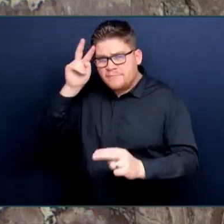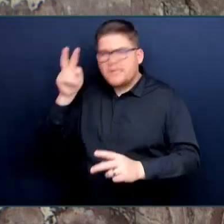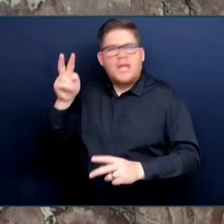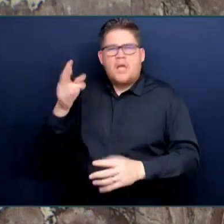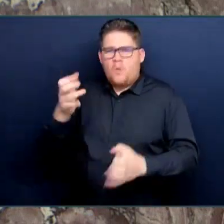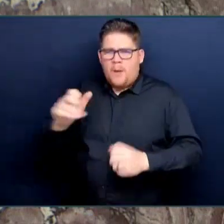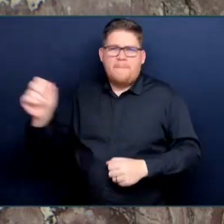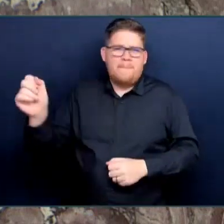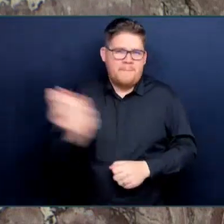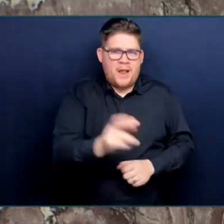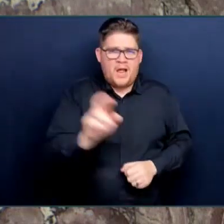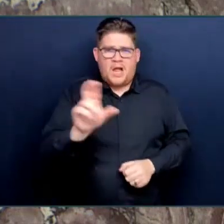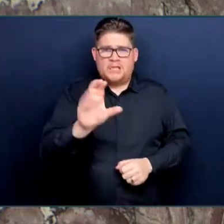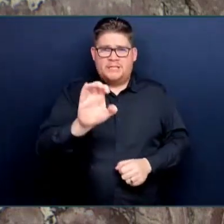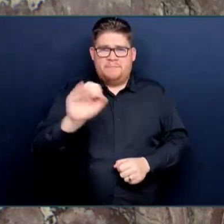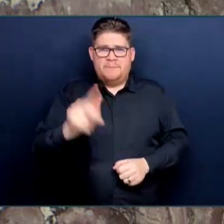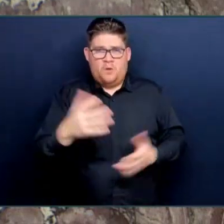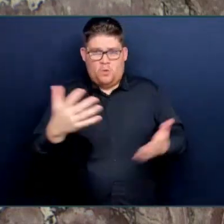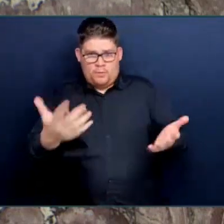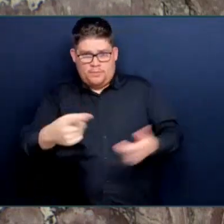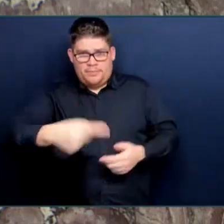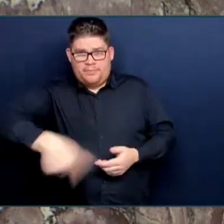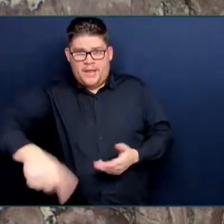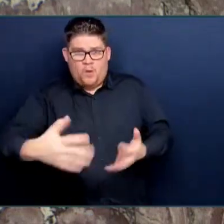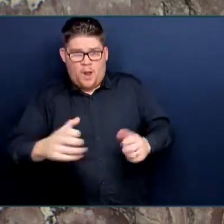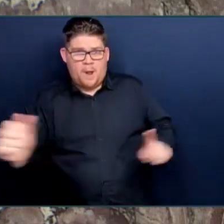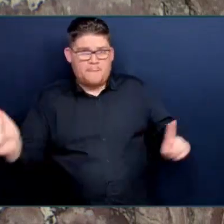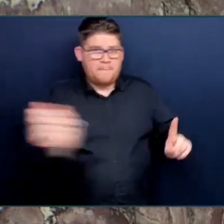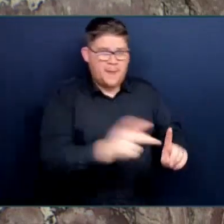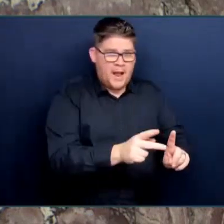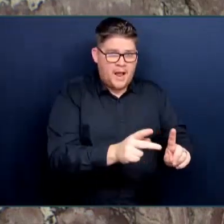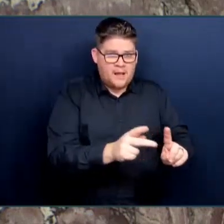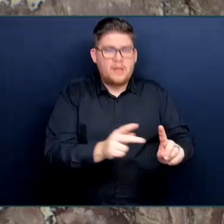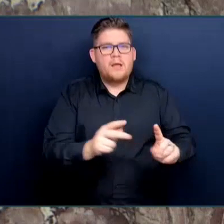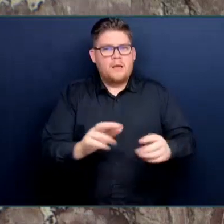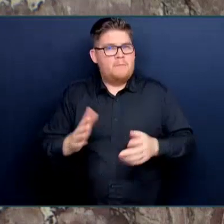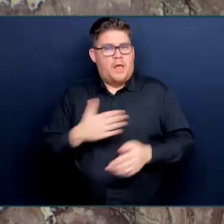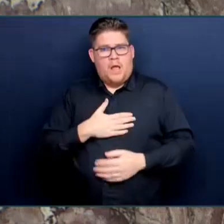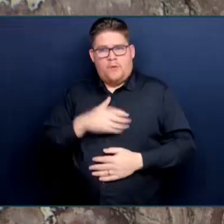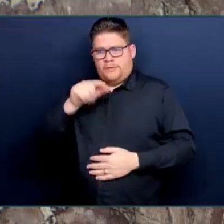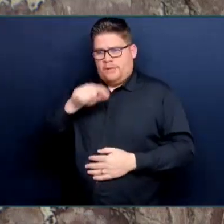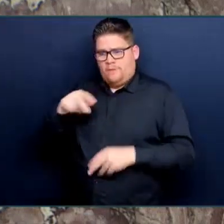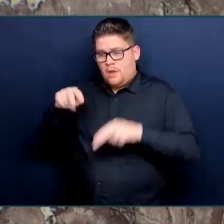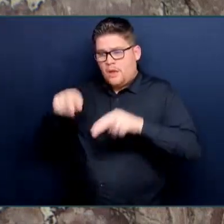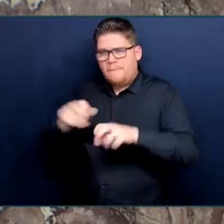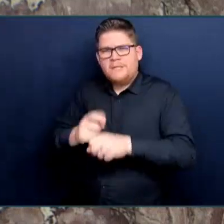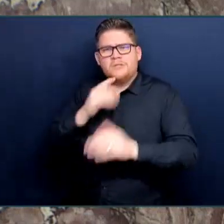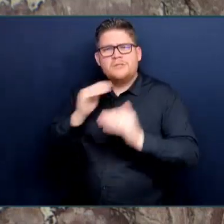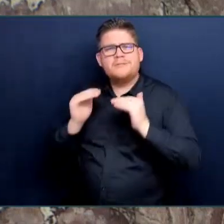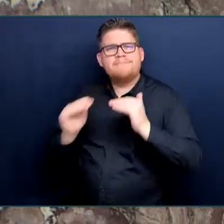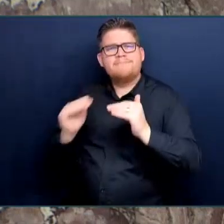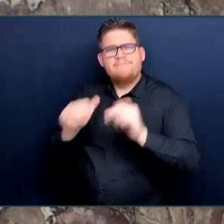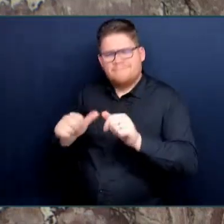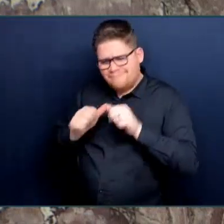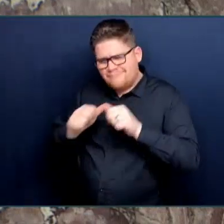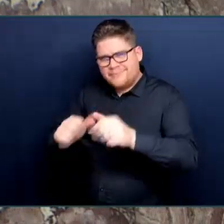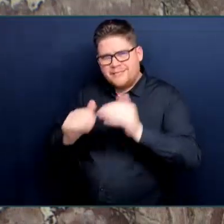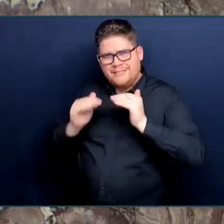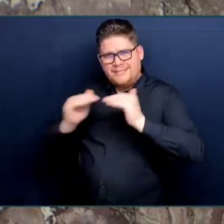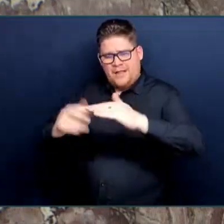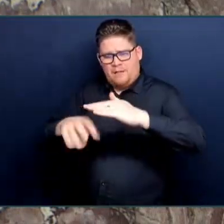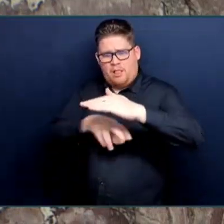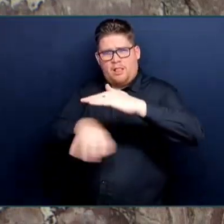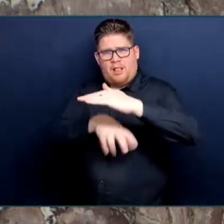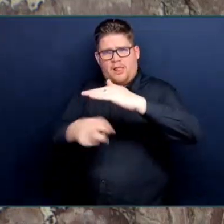back, that we have safe and effective policing, that there's a plan that ensures that takes place. without taking resources from